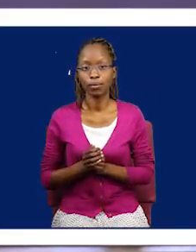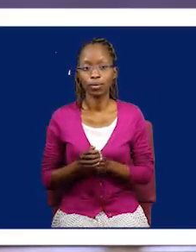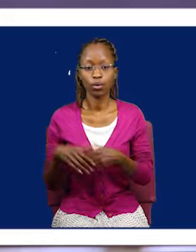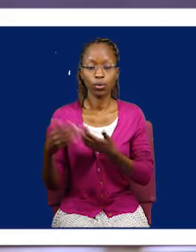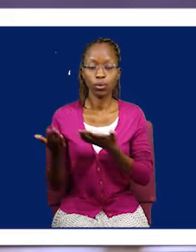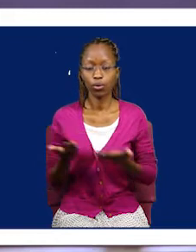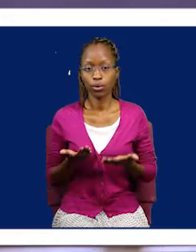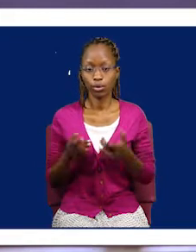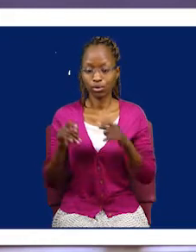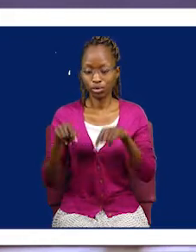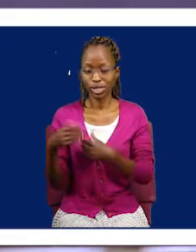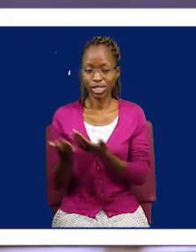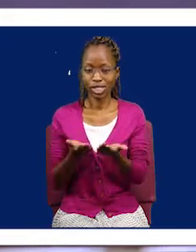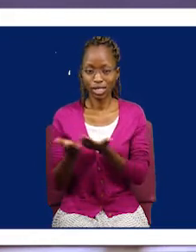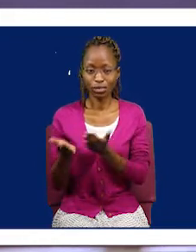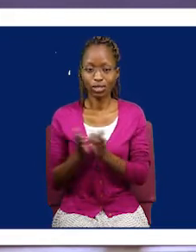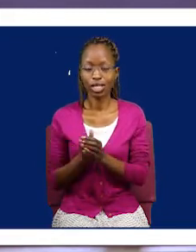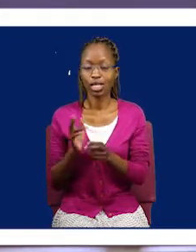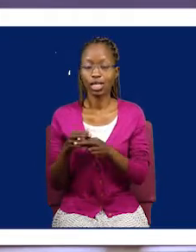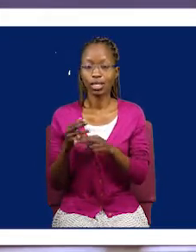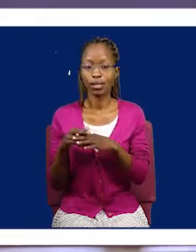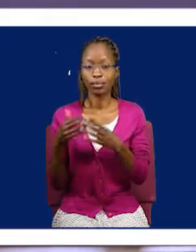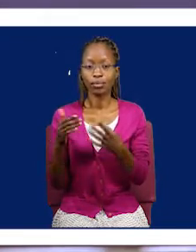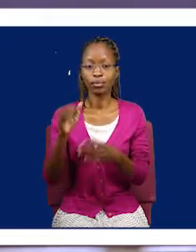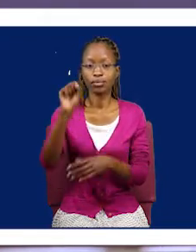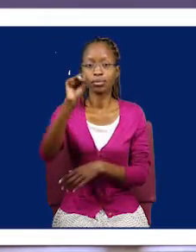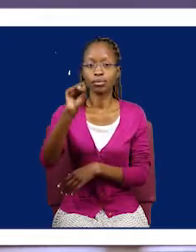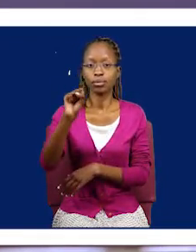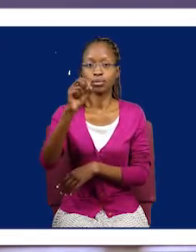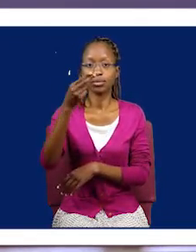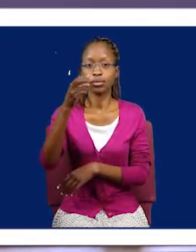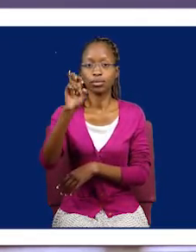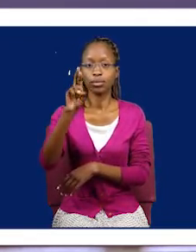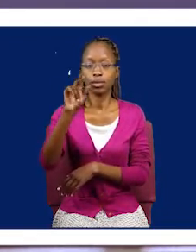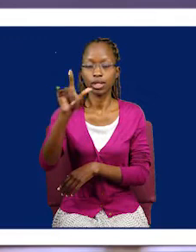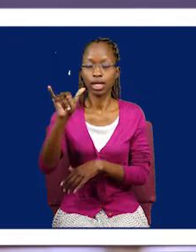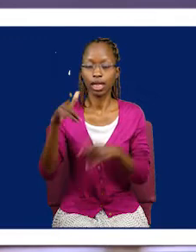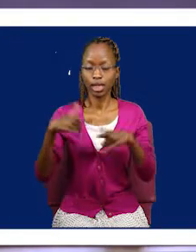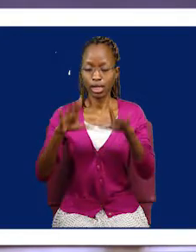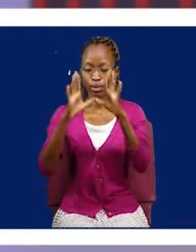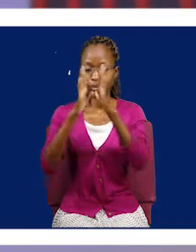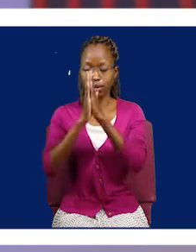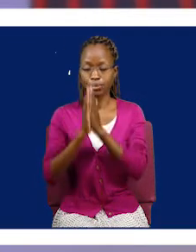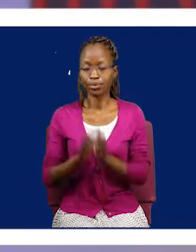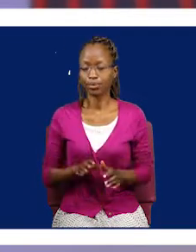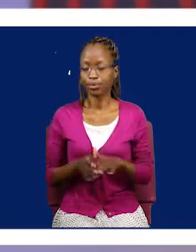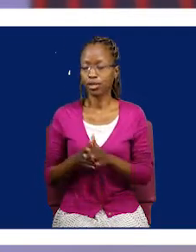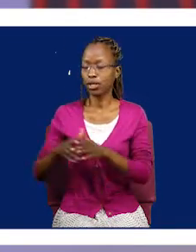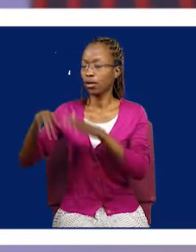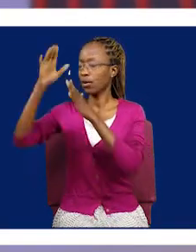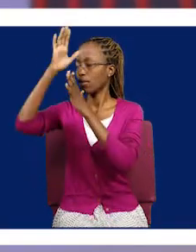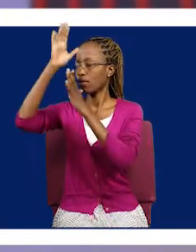and welcome to this service. My name is Cheryl. Let us pray. Father,